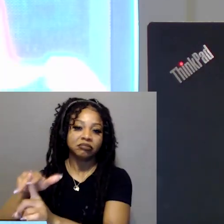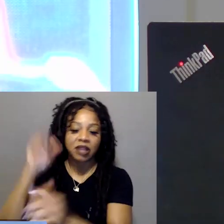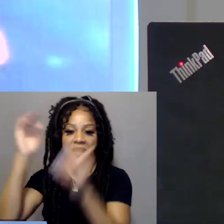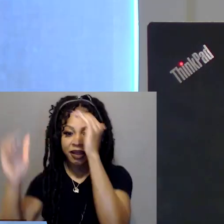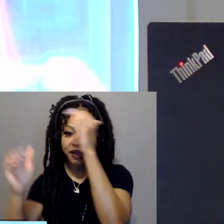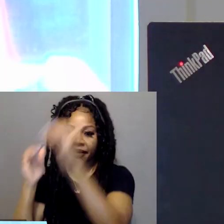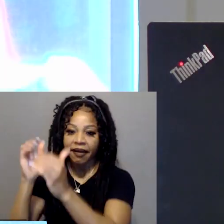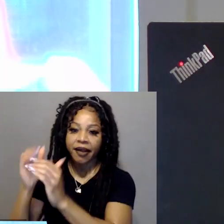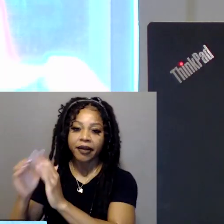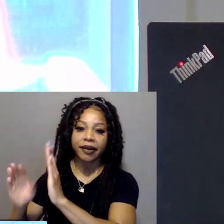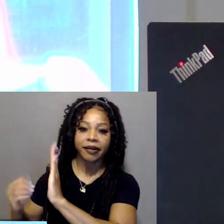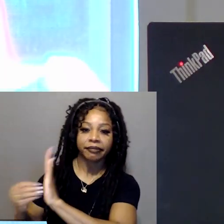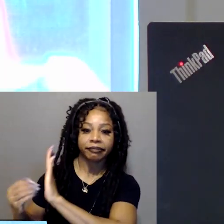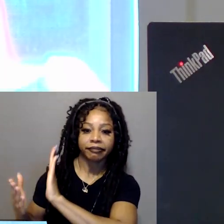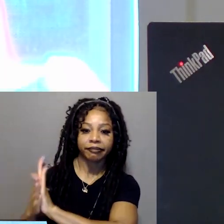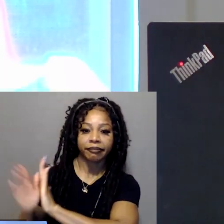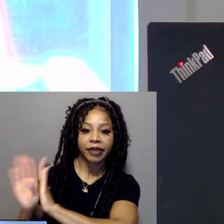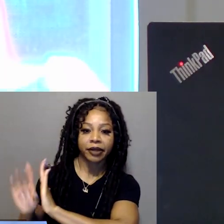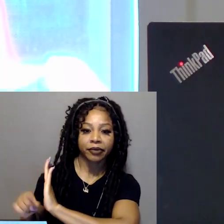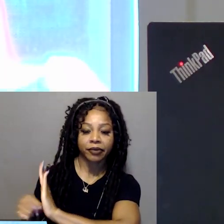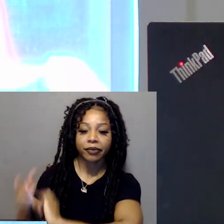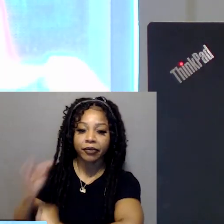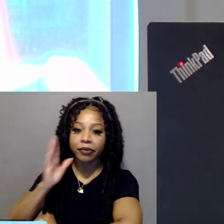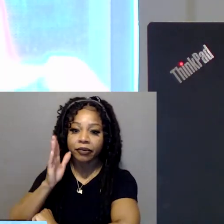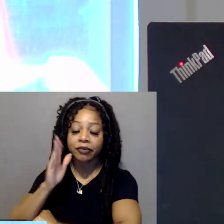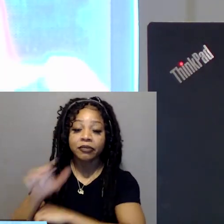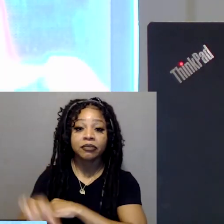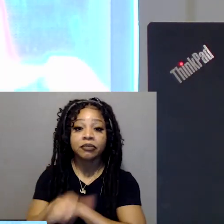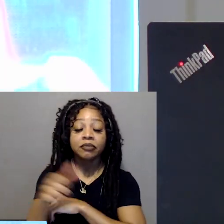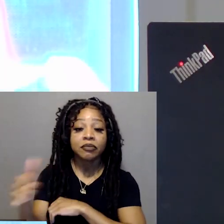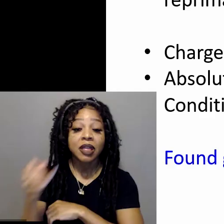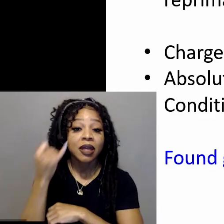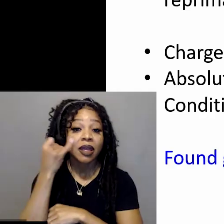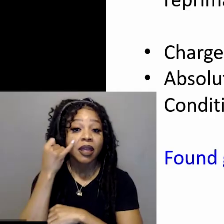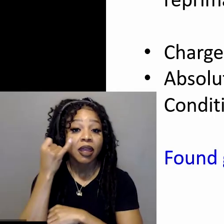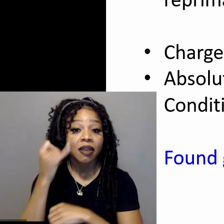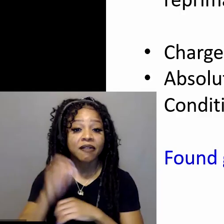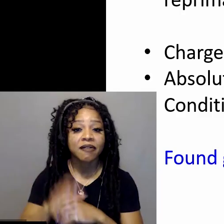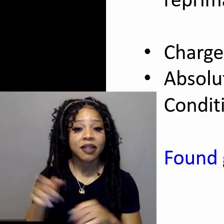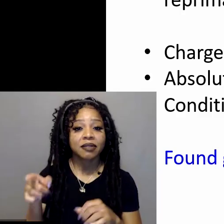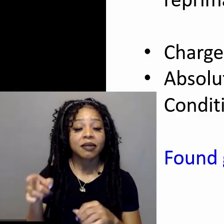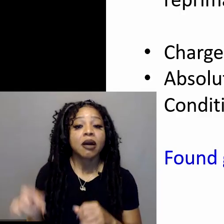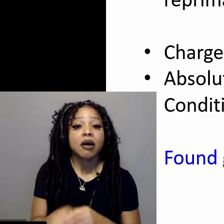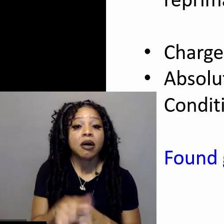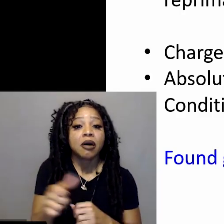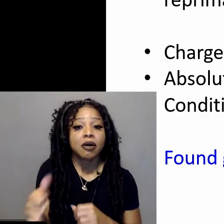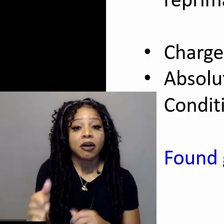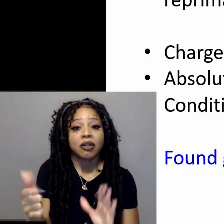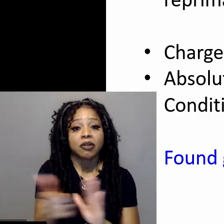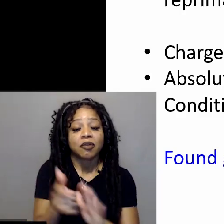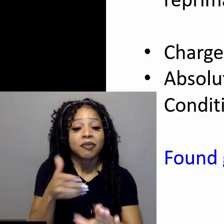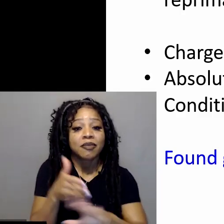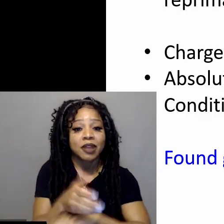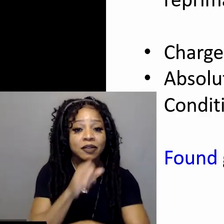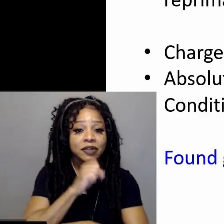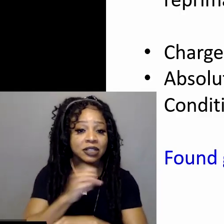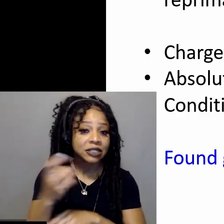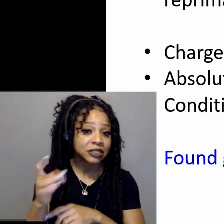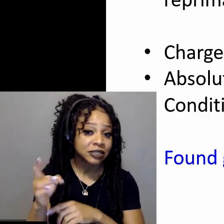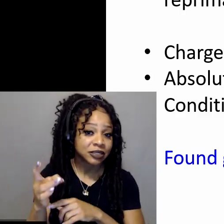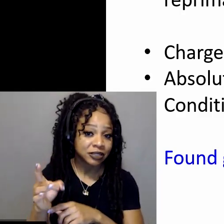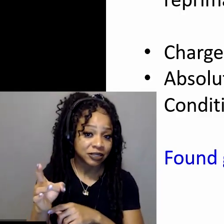record. The other one is if they commit another crime after turning